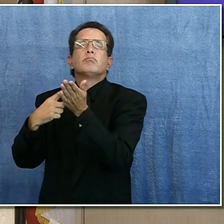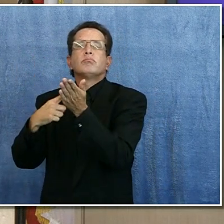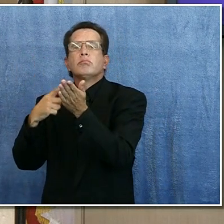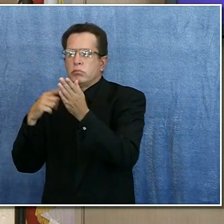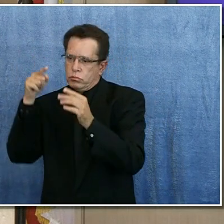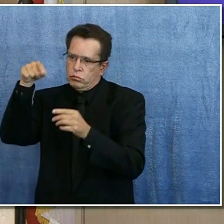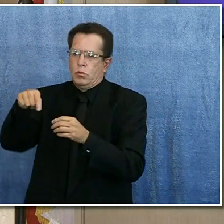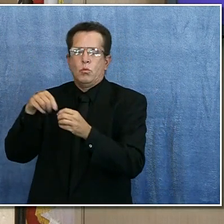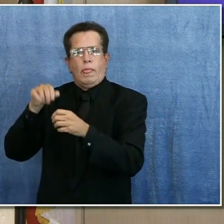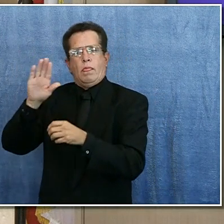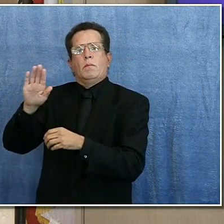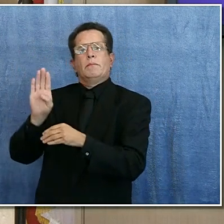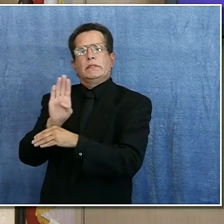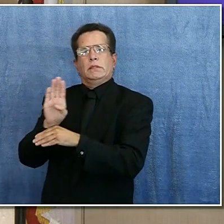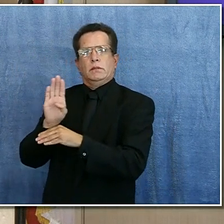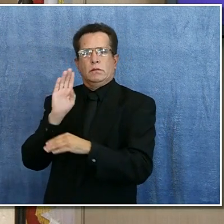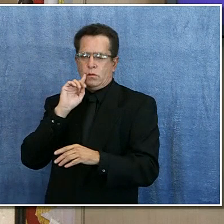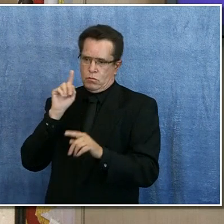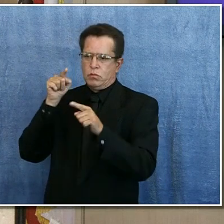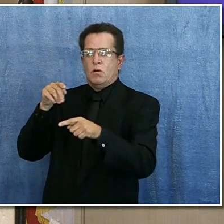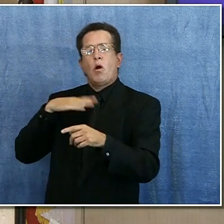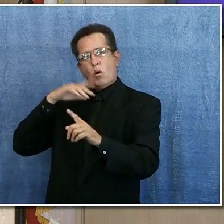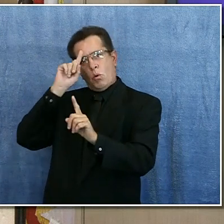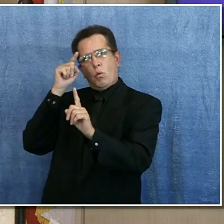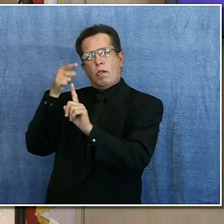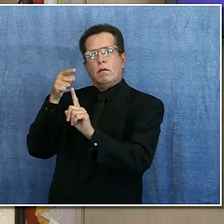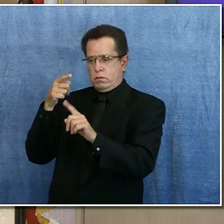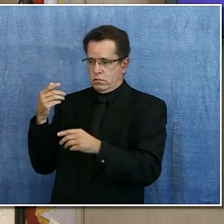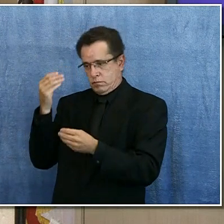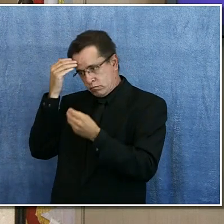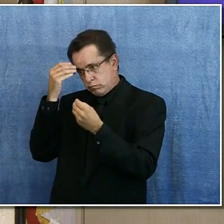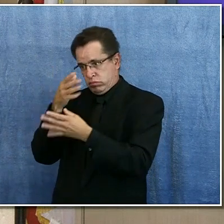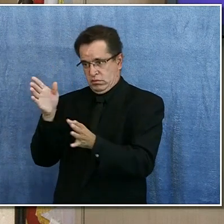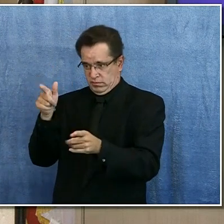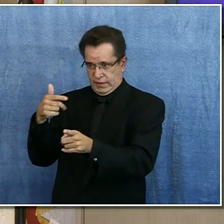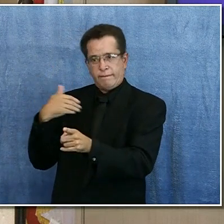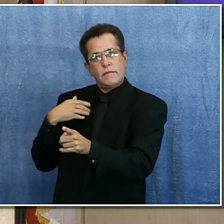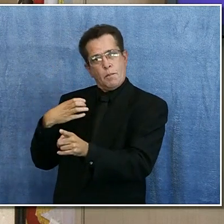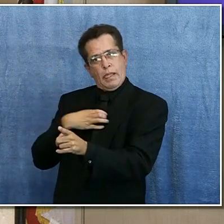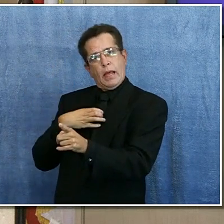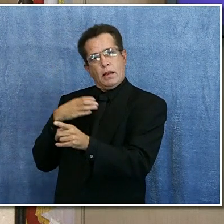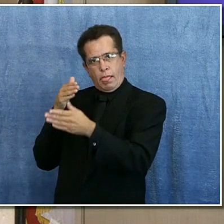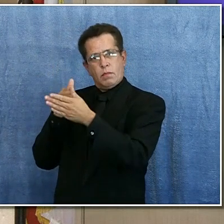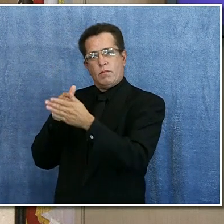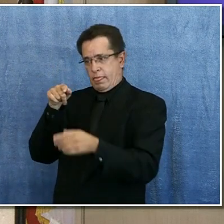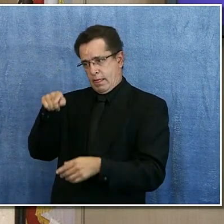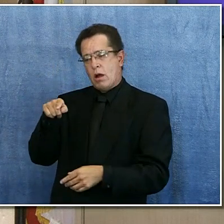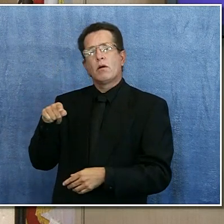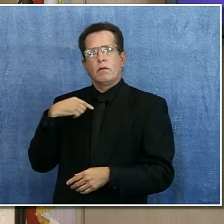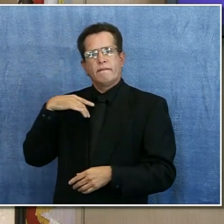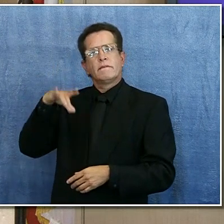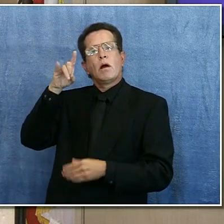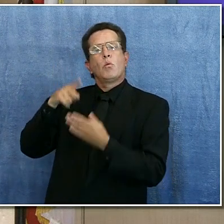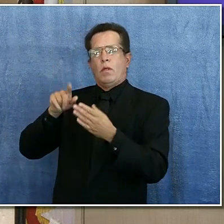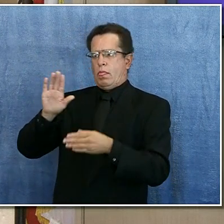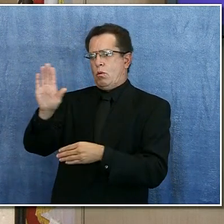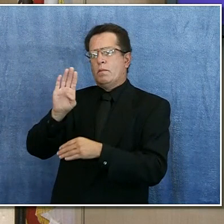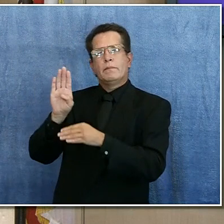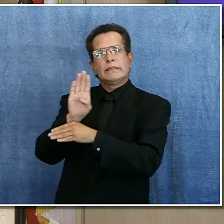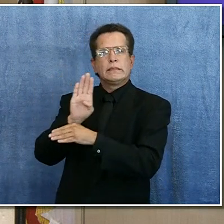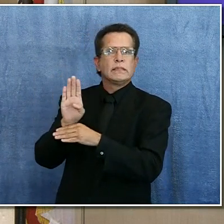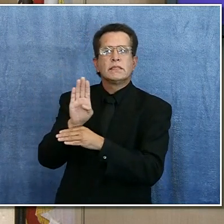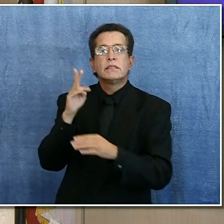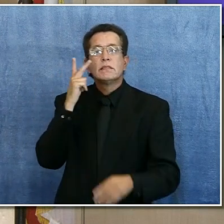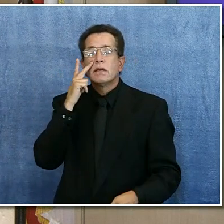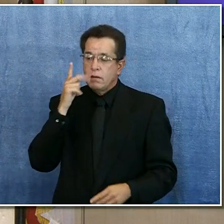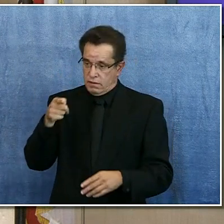concern. The goal will be to relay the complaint, learn about their operation, and seek to determine if